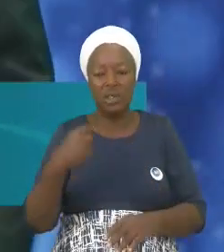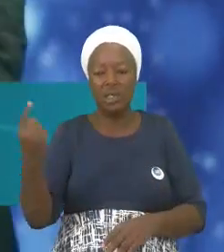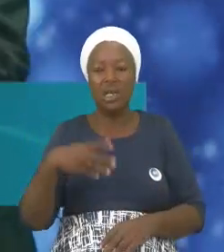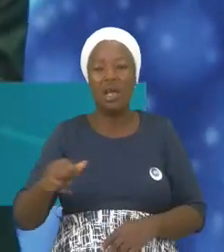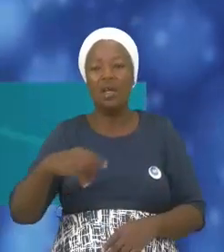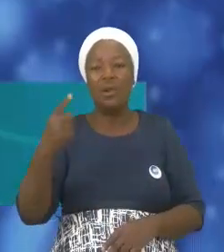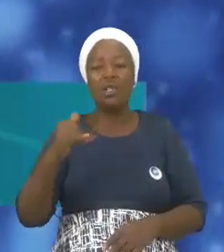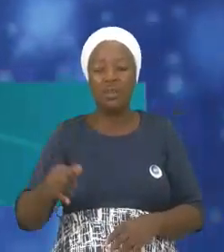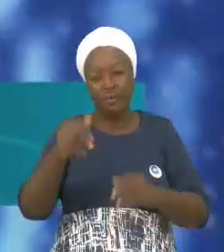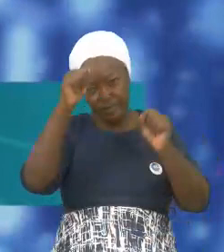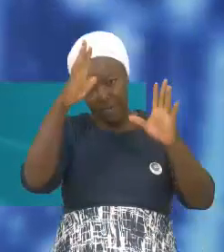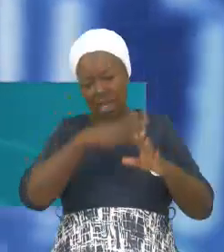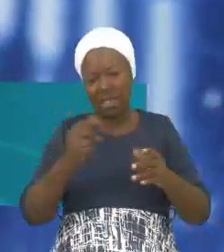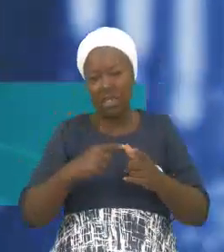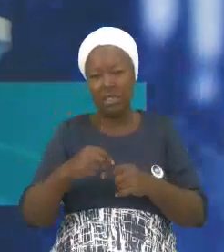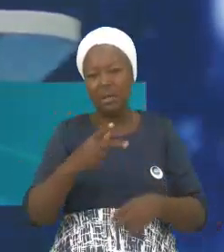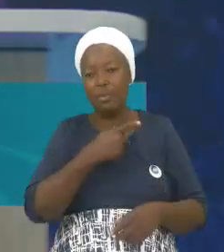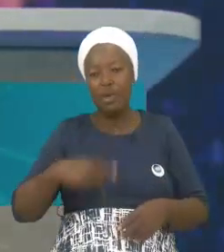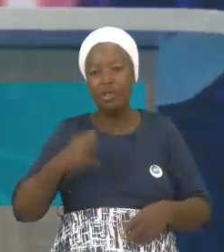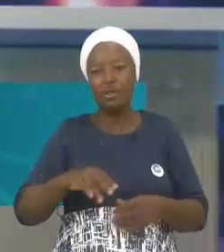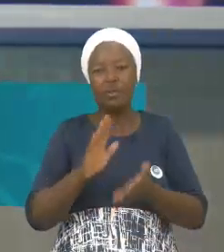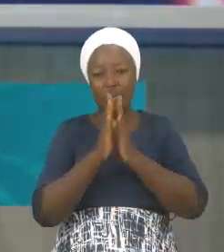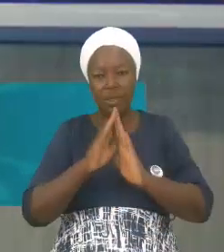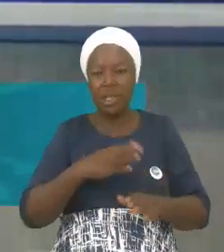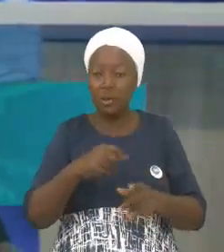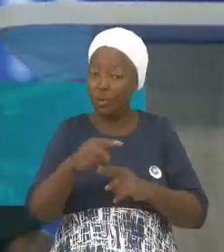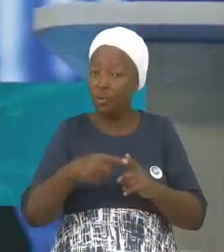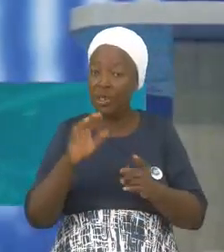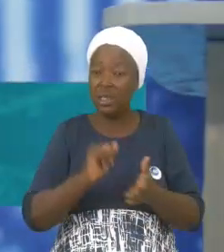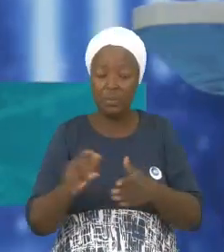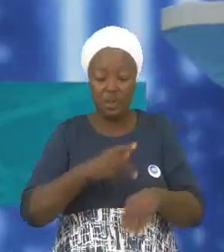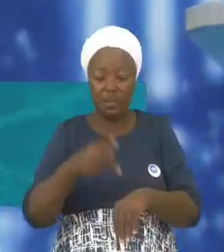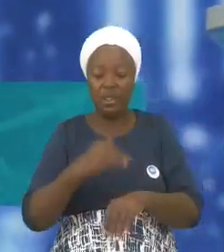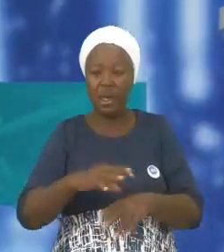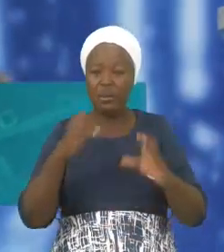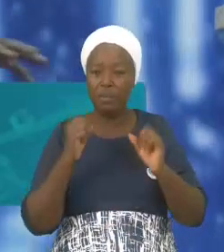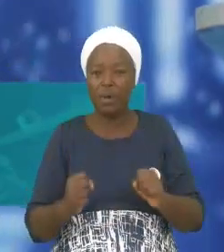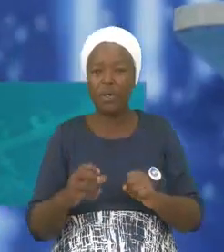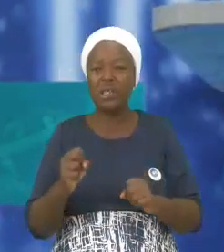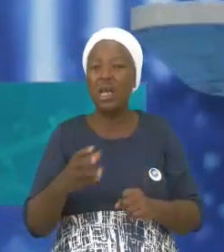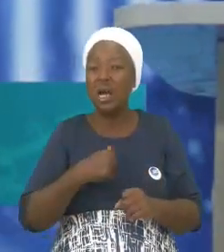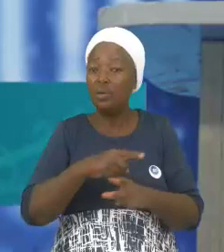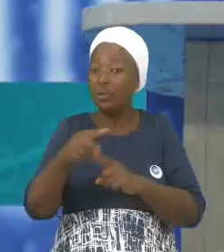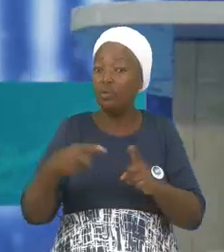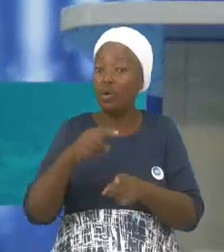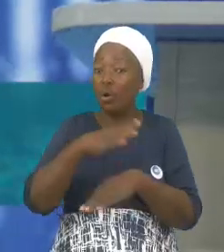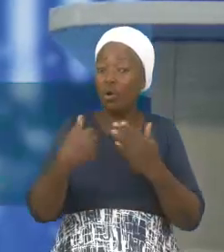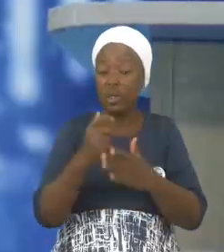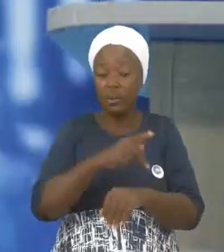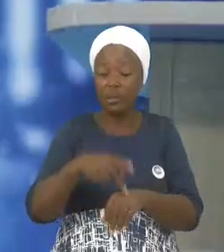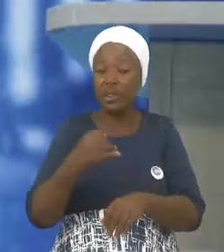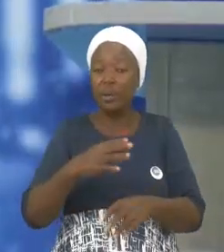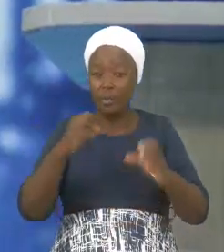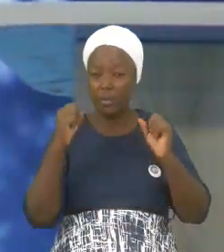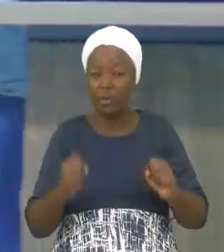the Prince of Peace. And when the principalities and the powers, and when all the principalities and